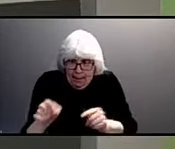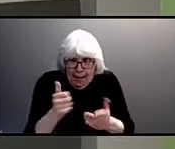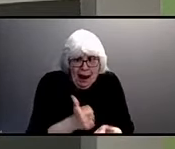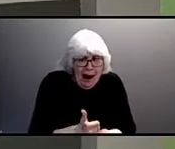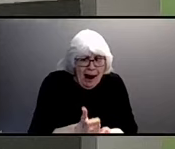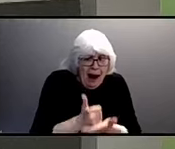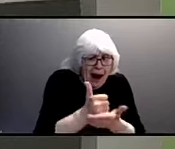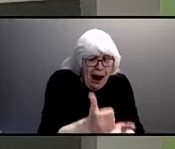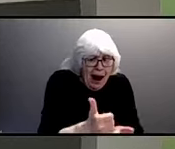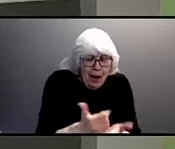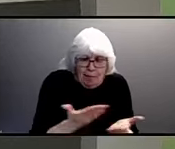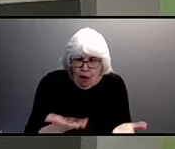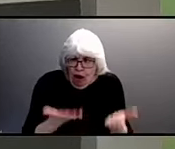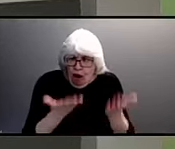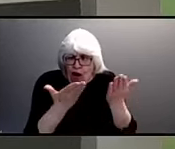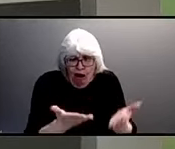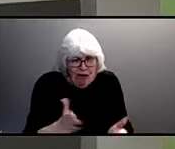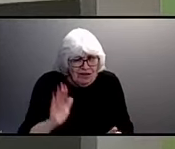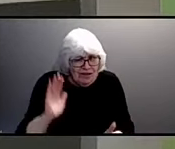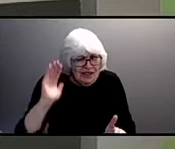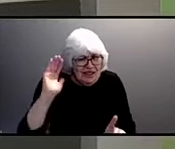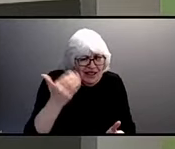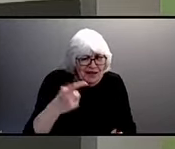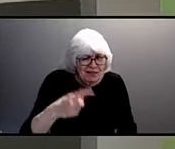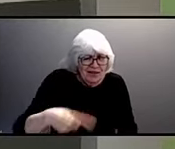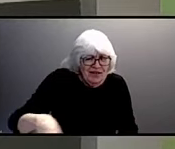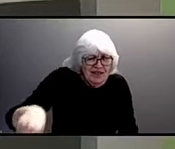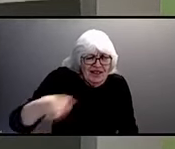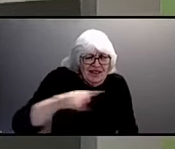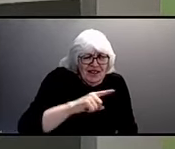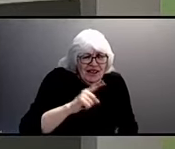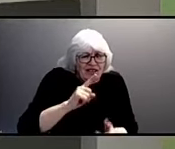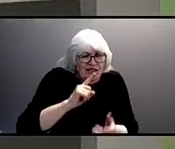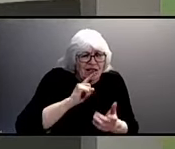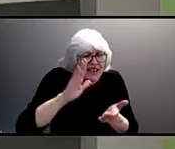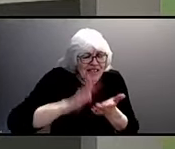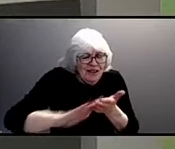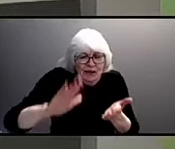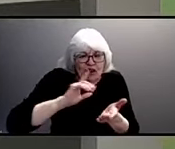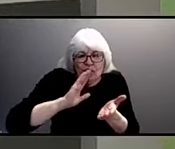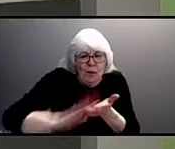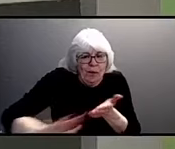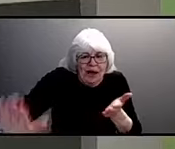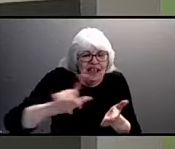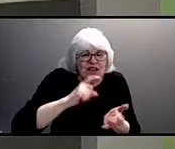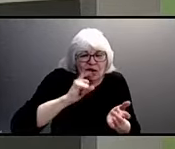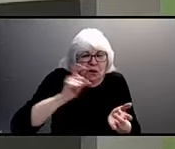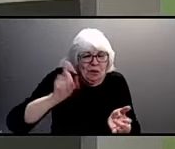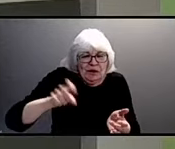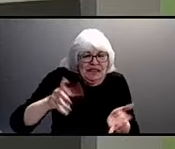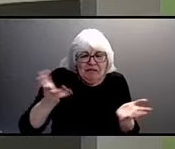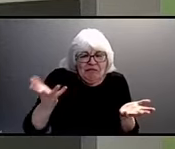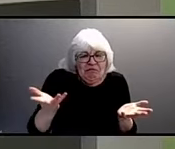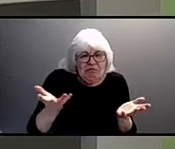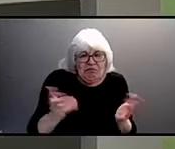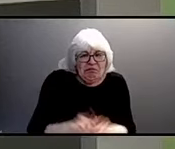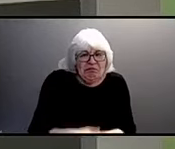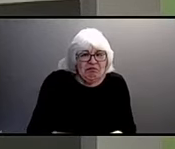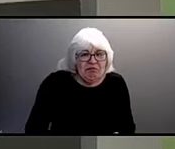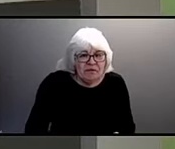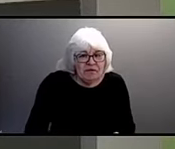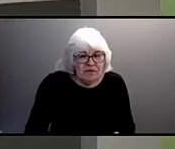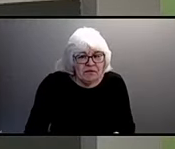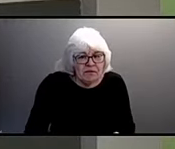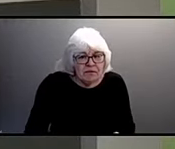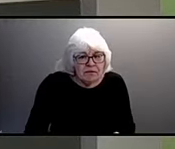on that? So the question was, I've heard that some retired firefighters have offered their assistance, and what happened with that is the question. Well, they